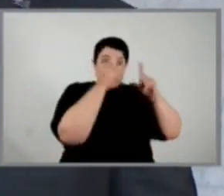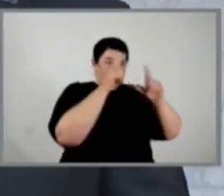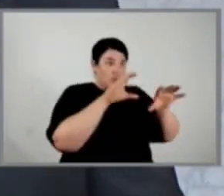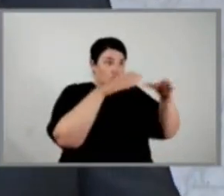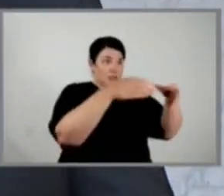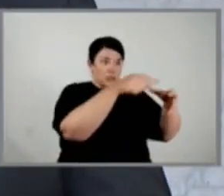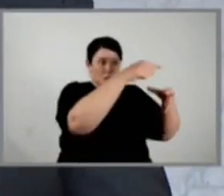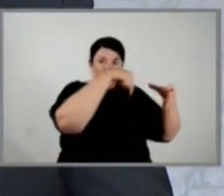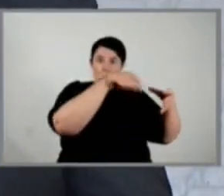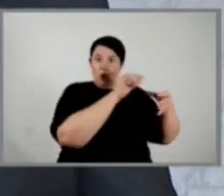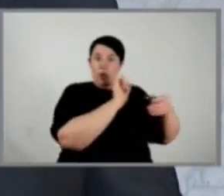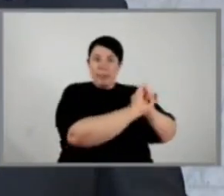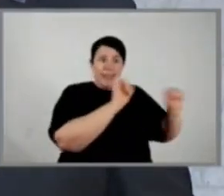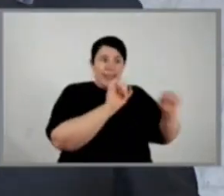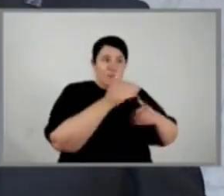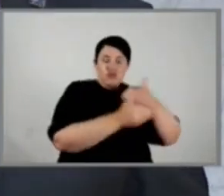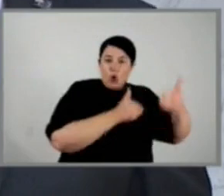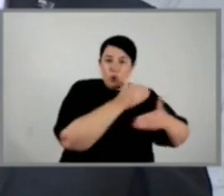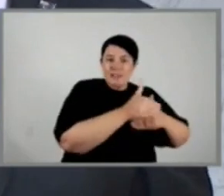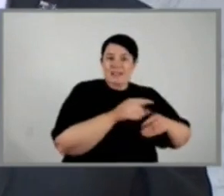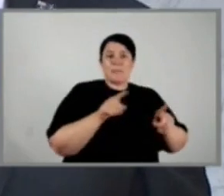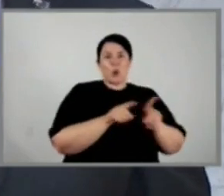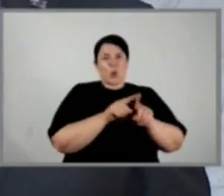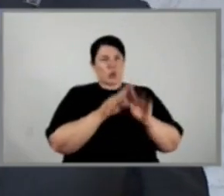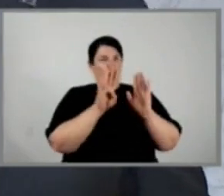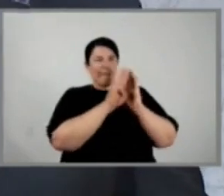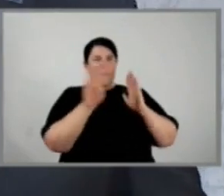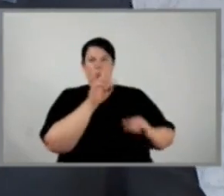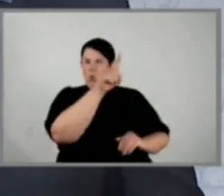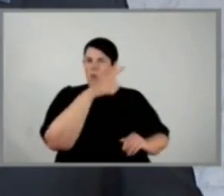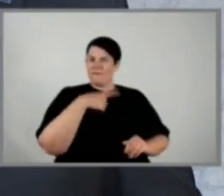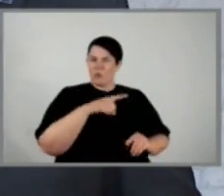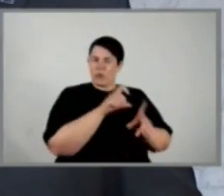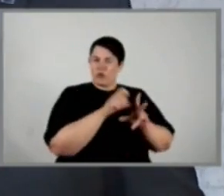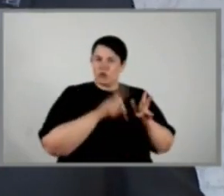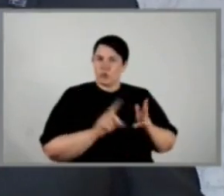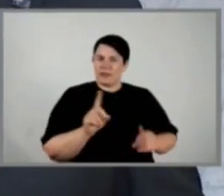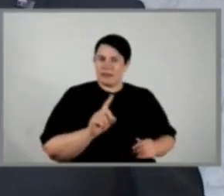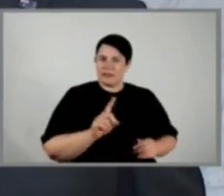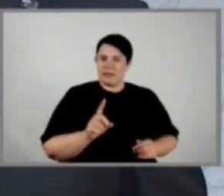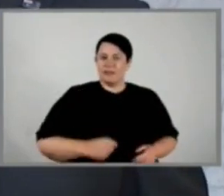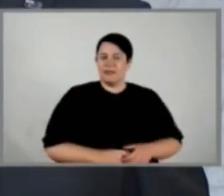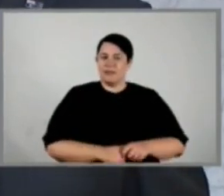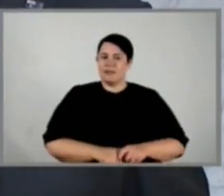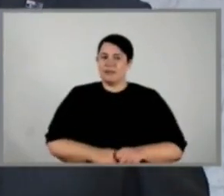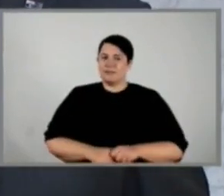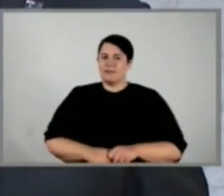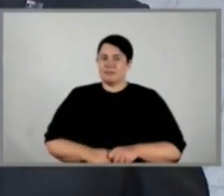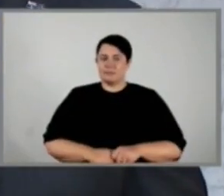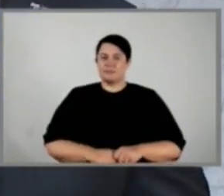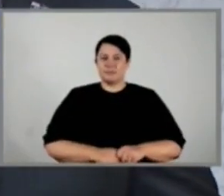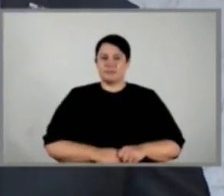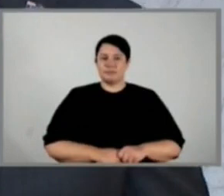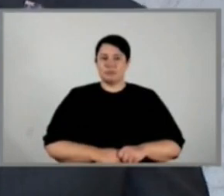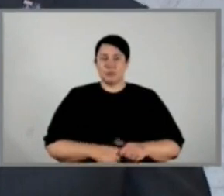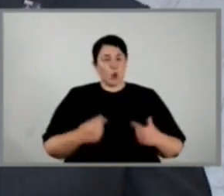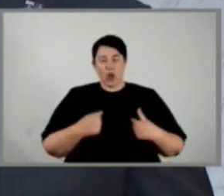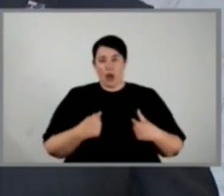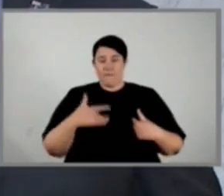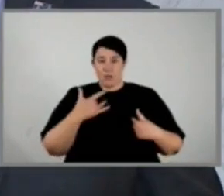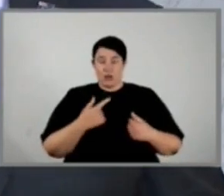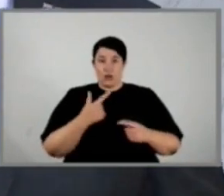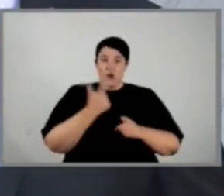raised, but into the conduct of the board as well. And I didn't pull any punches on that either. So, no, I